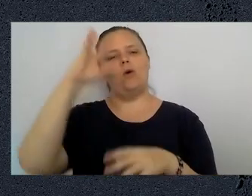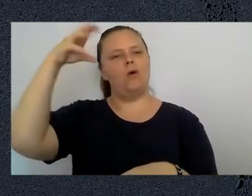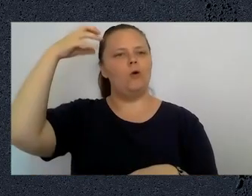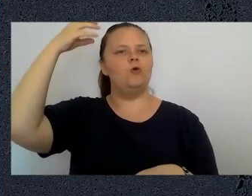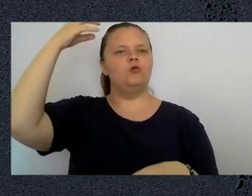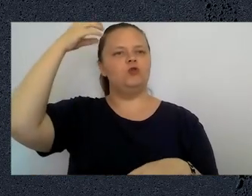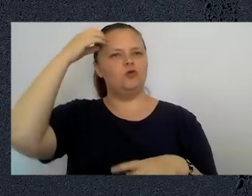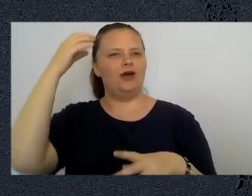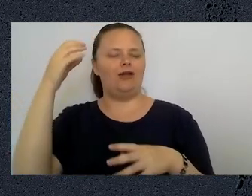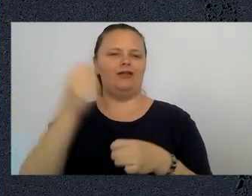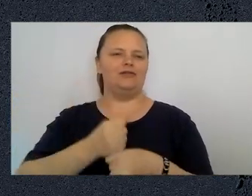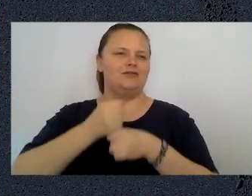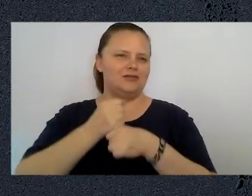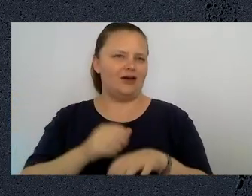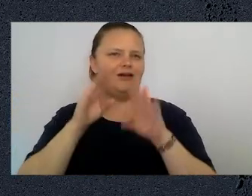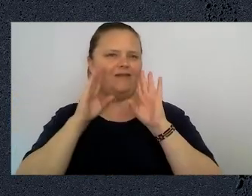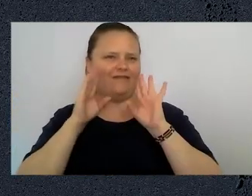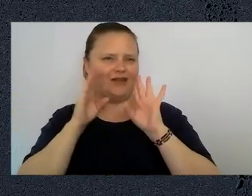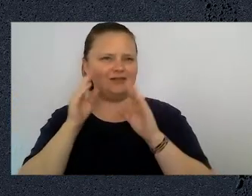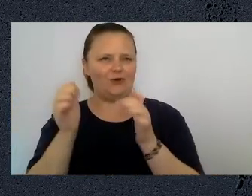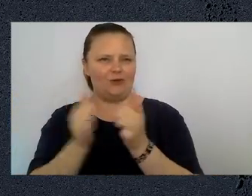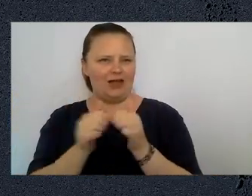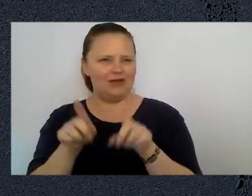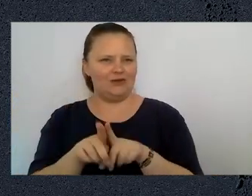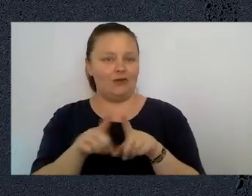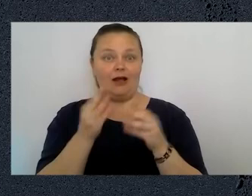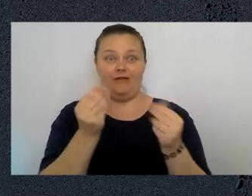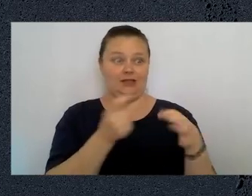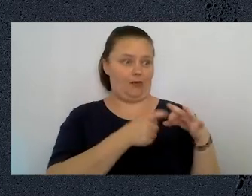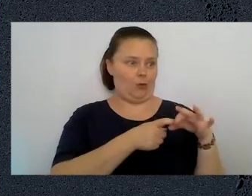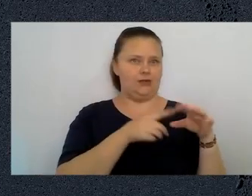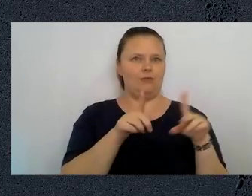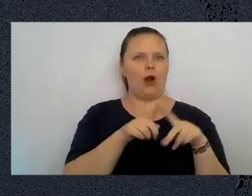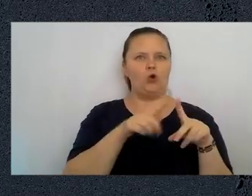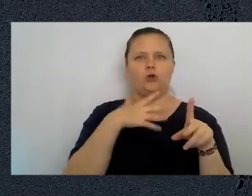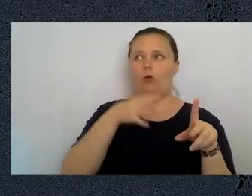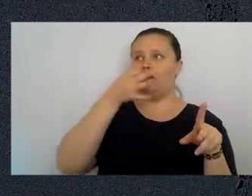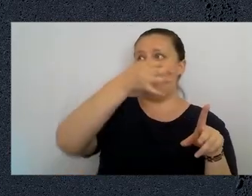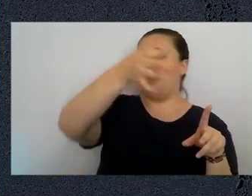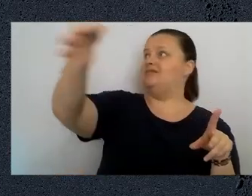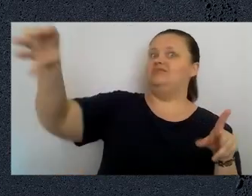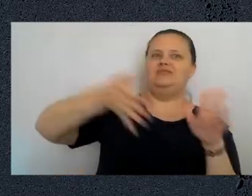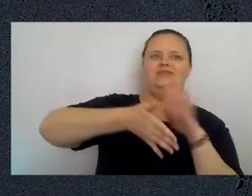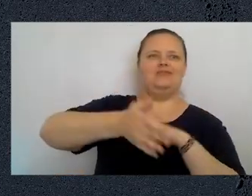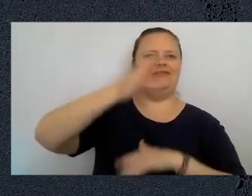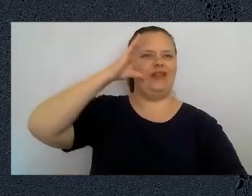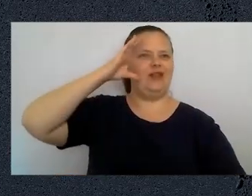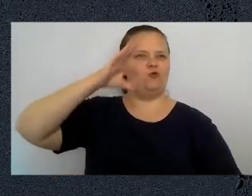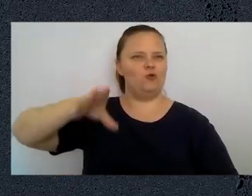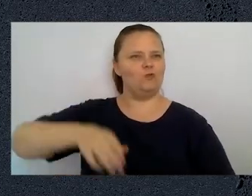page. I've got some questions from here, which I'm about to come to, but I'd like to open the mics up on the floor here in this beautiful room